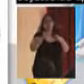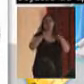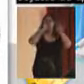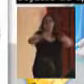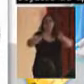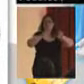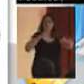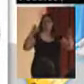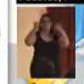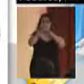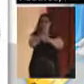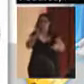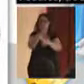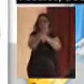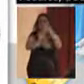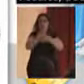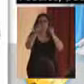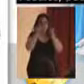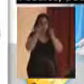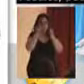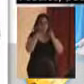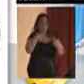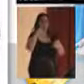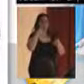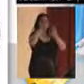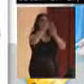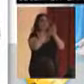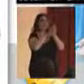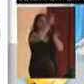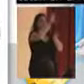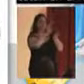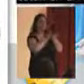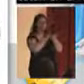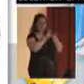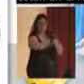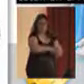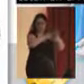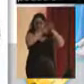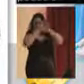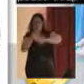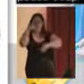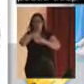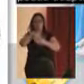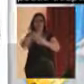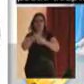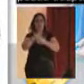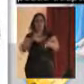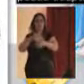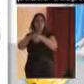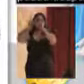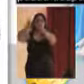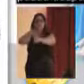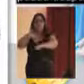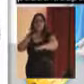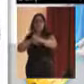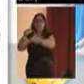Genoavir, and so that he can use all the templates that are in that repository in